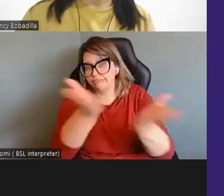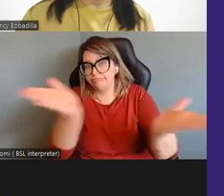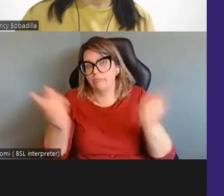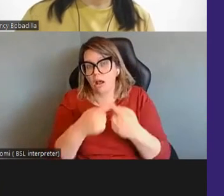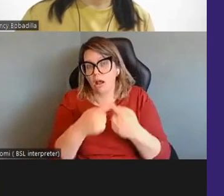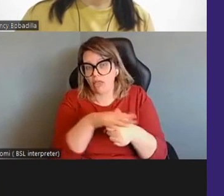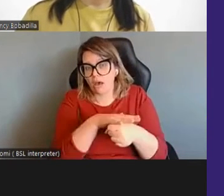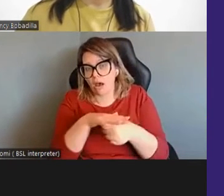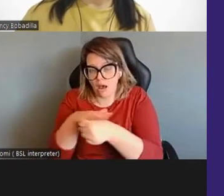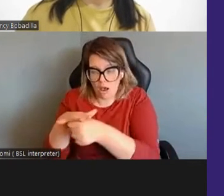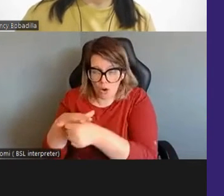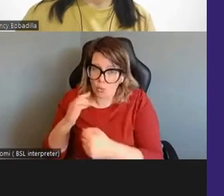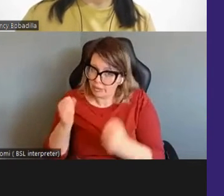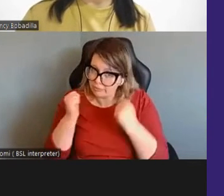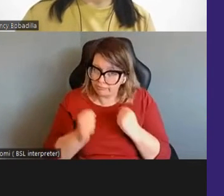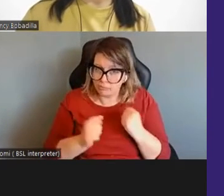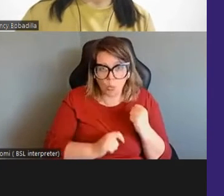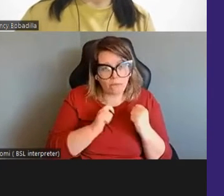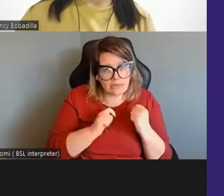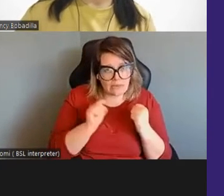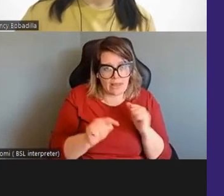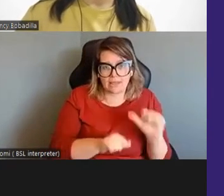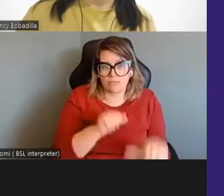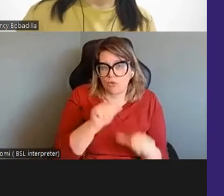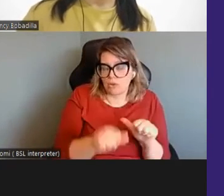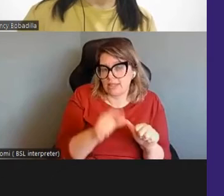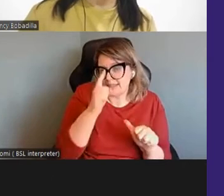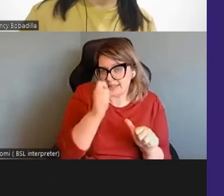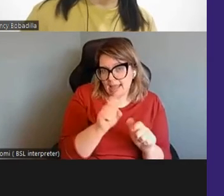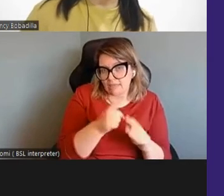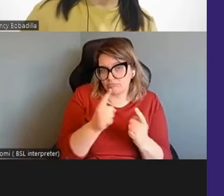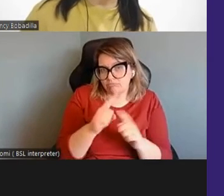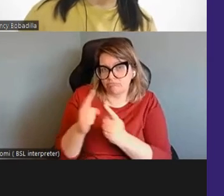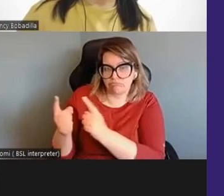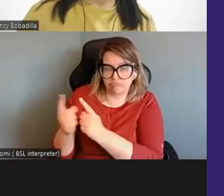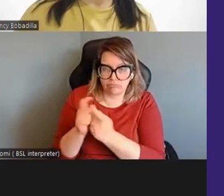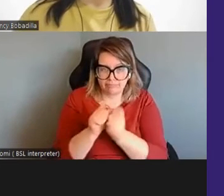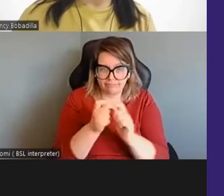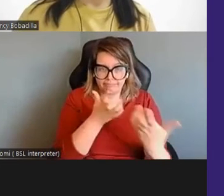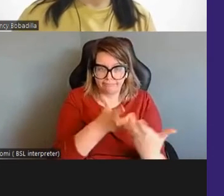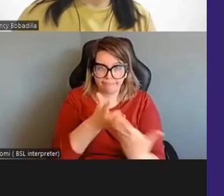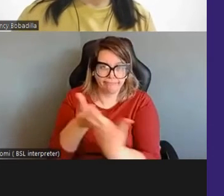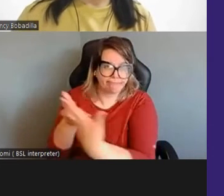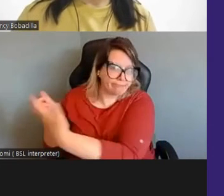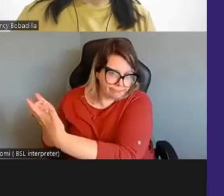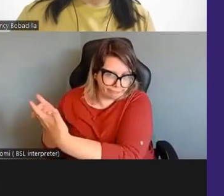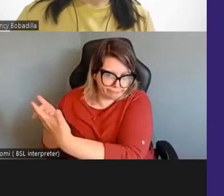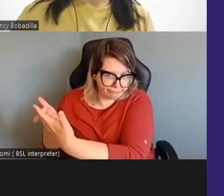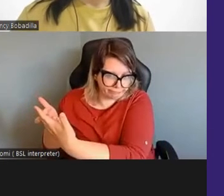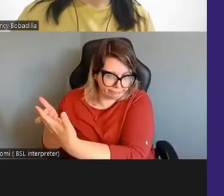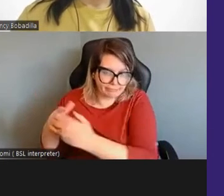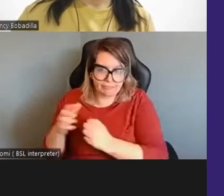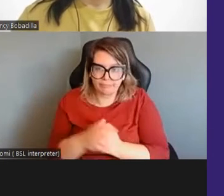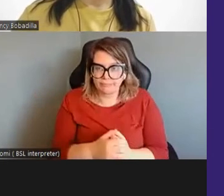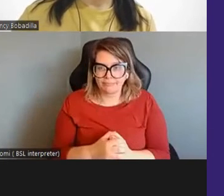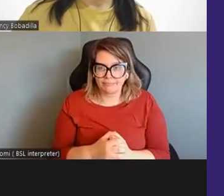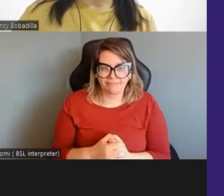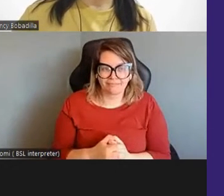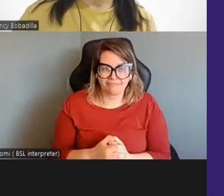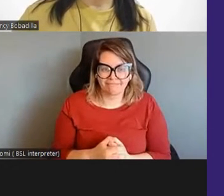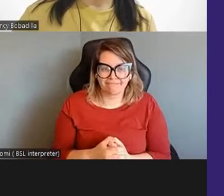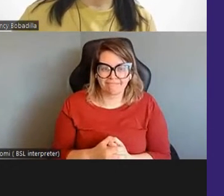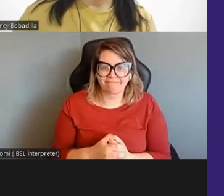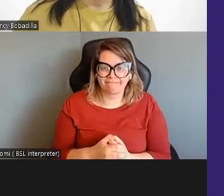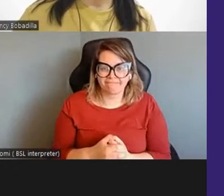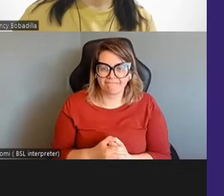convinced that these kinds of processes can be applied across all kinds of different sectors and spaces of